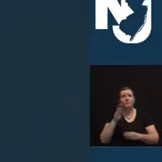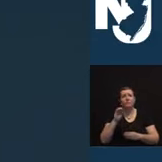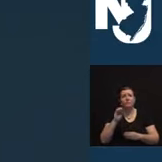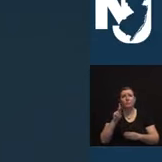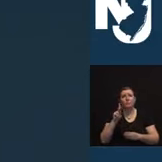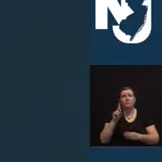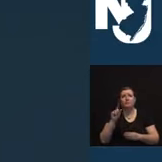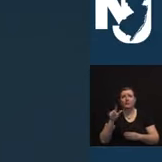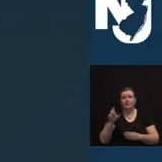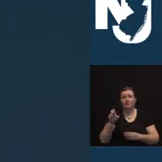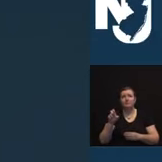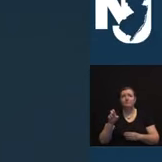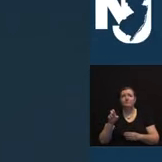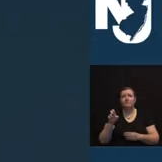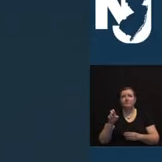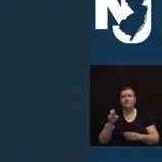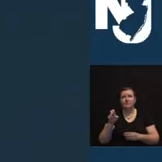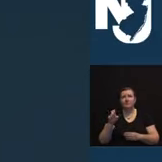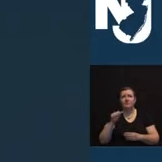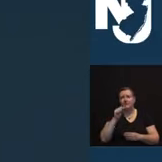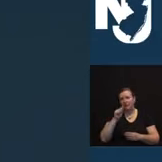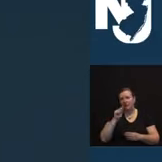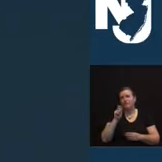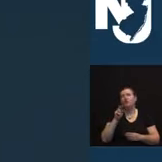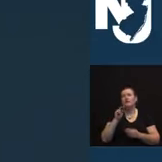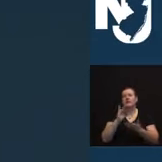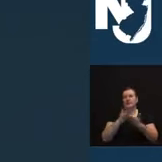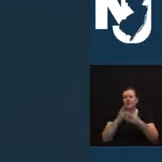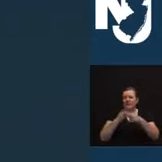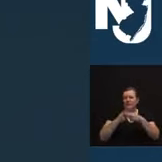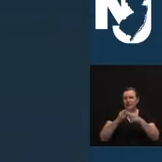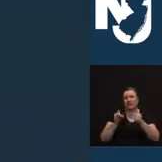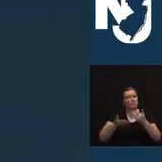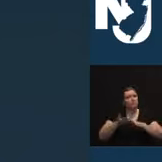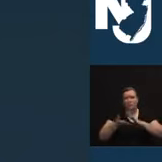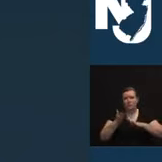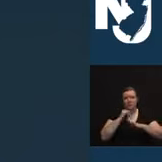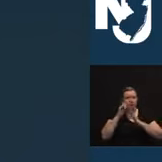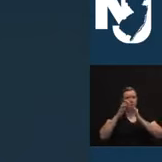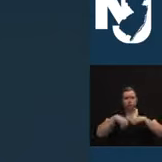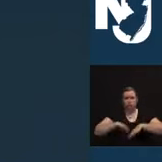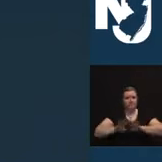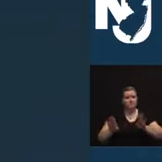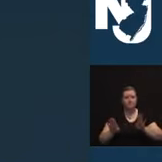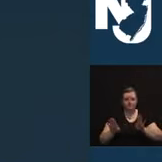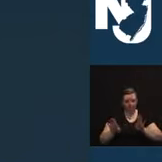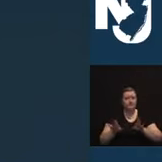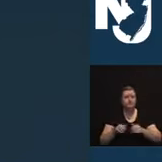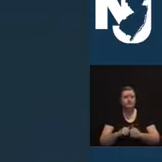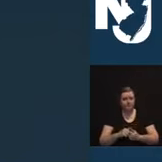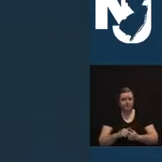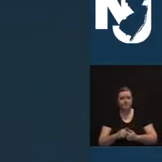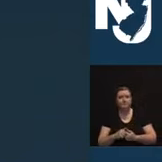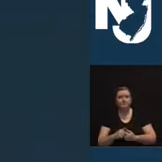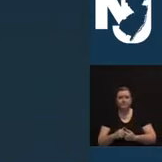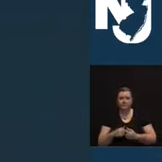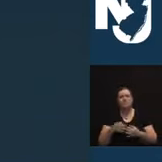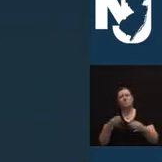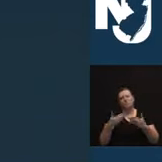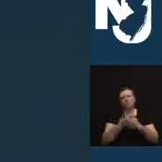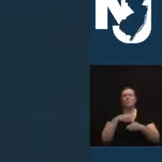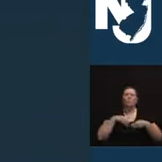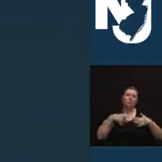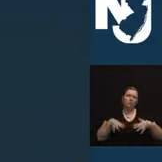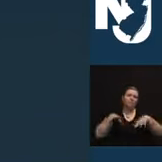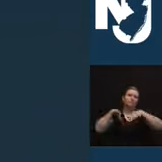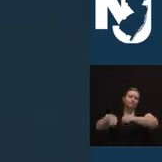It's open, it's under new ownership, and Debbie and the family wanted me to say not only do they take their hats off and their hearts